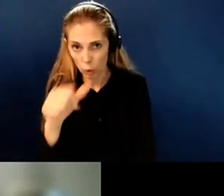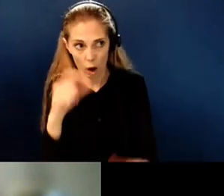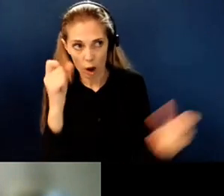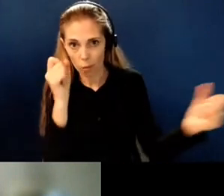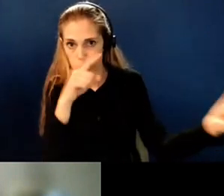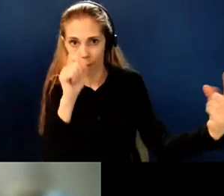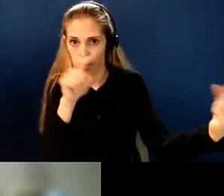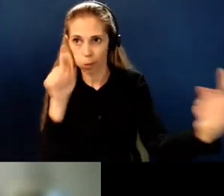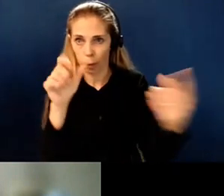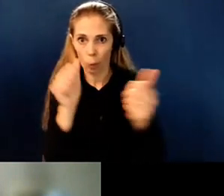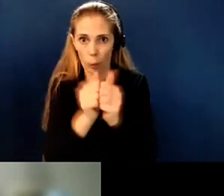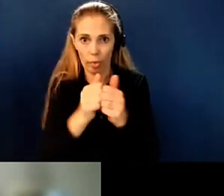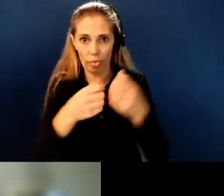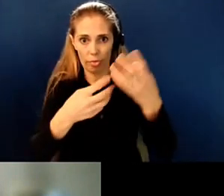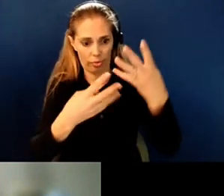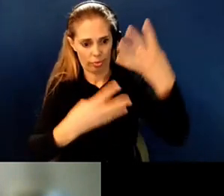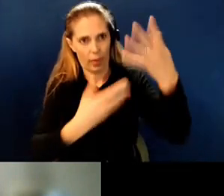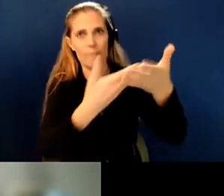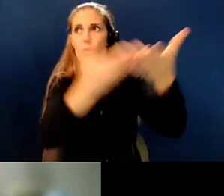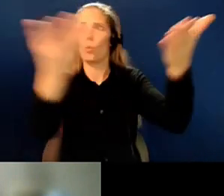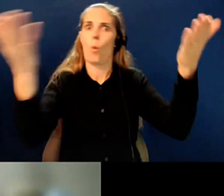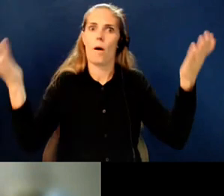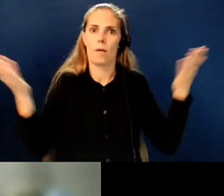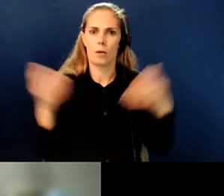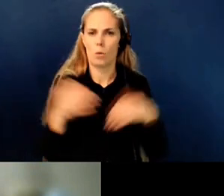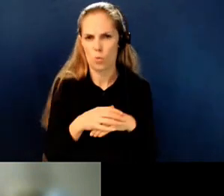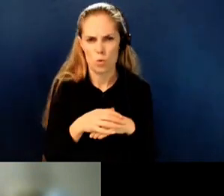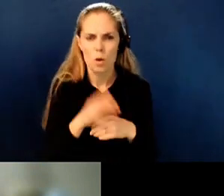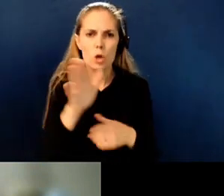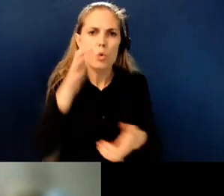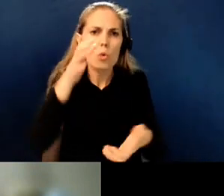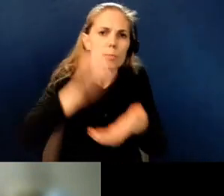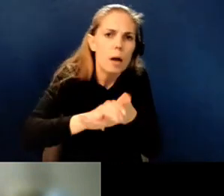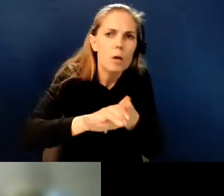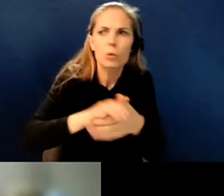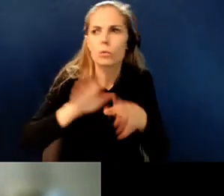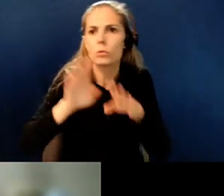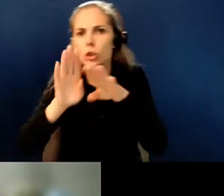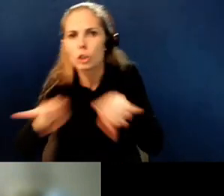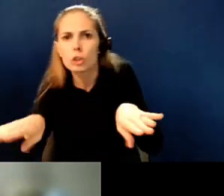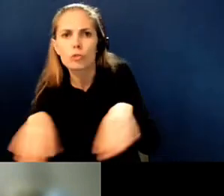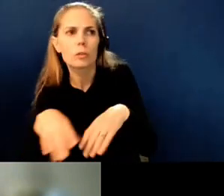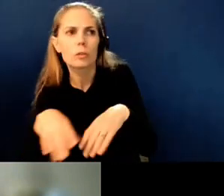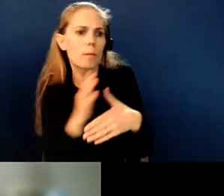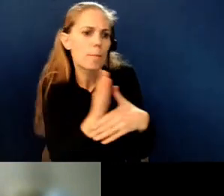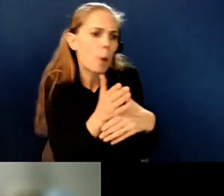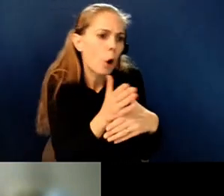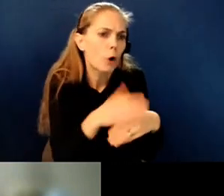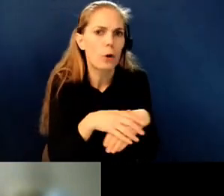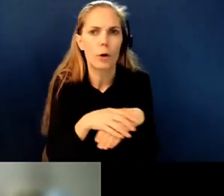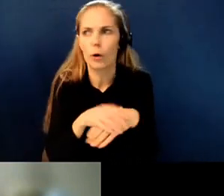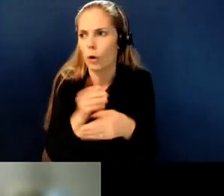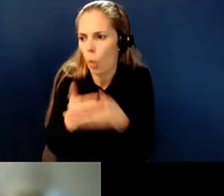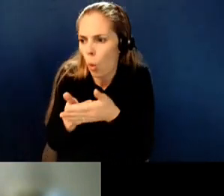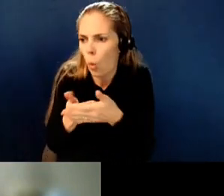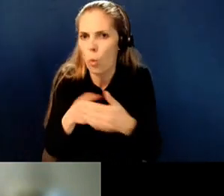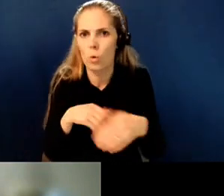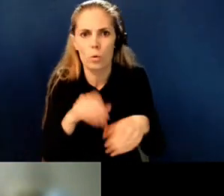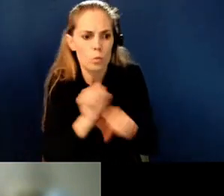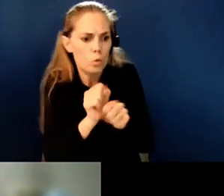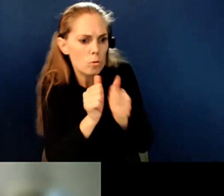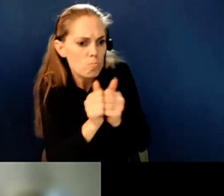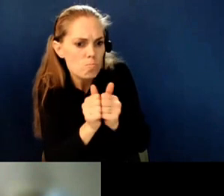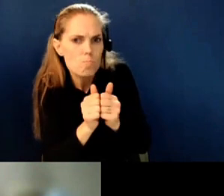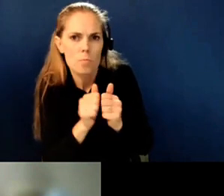your spouse, your partner, your children, your really close friends, some close colleagues, and so forth. And so when a